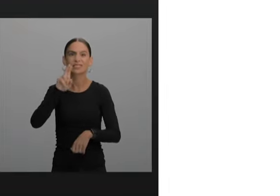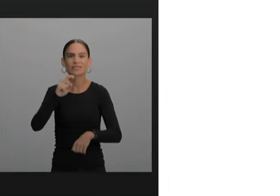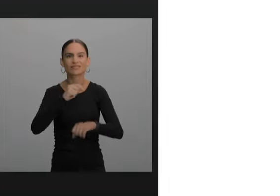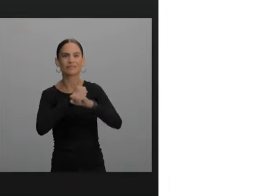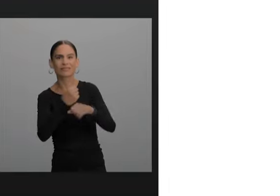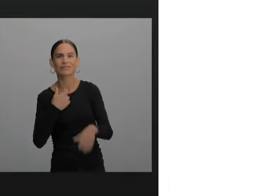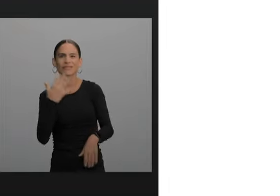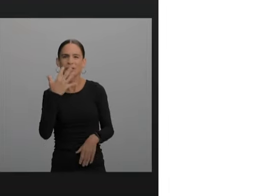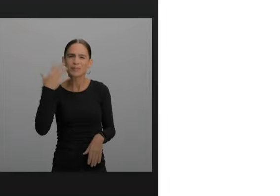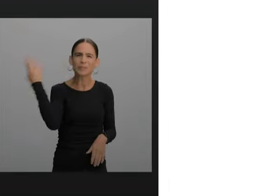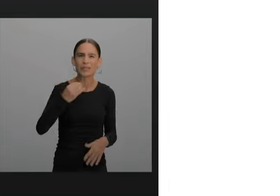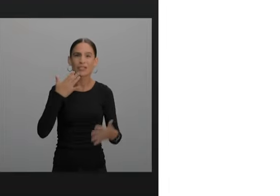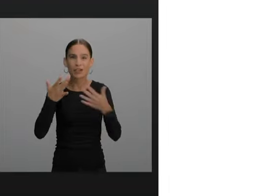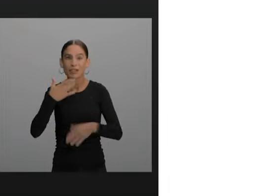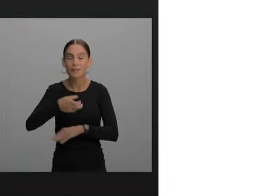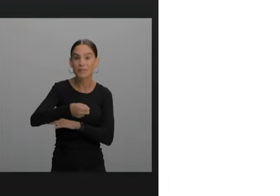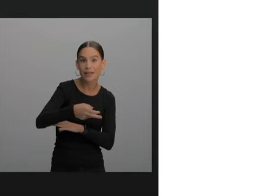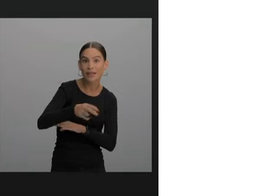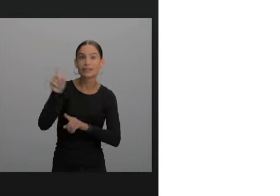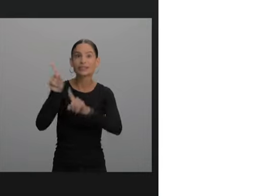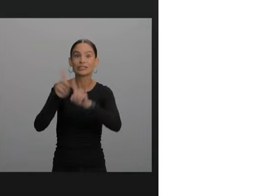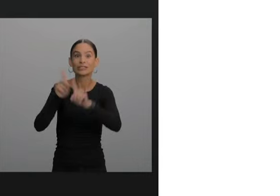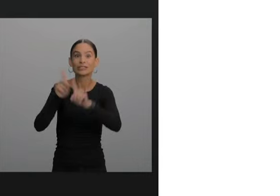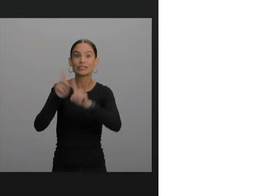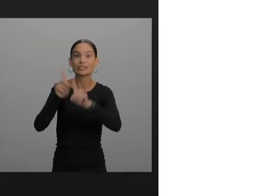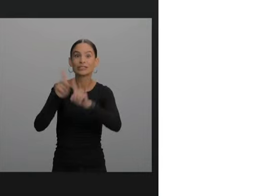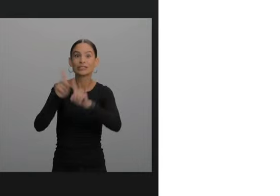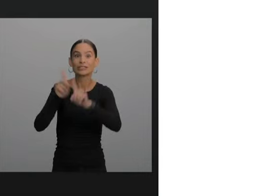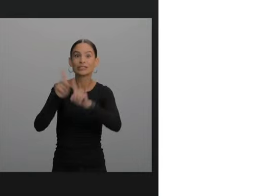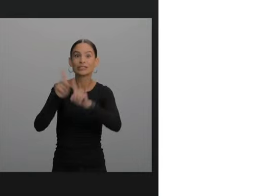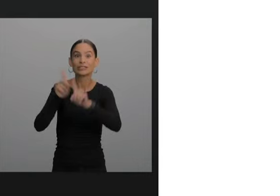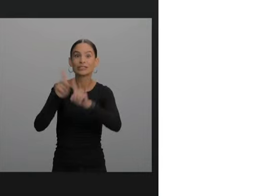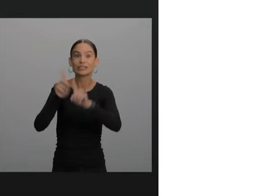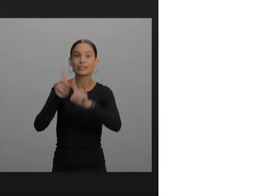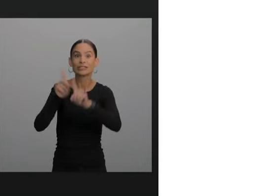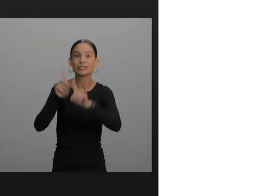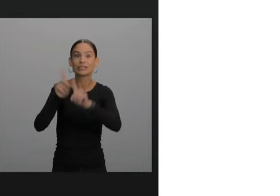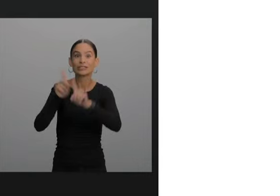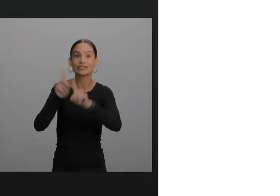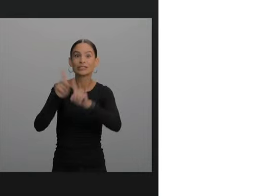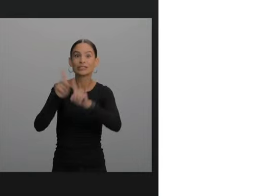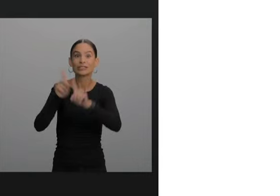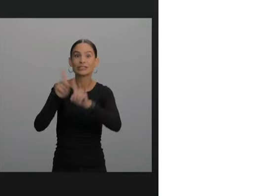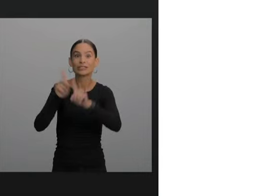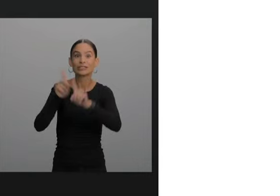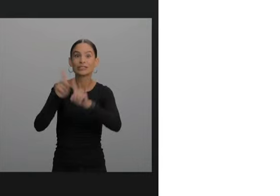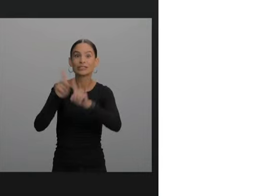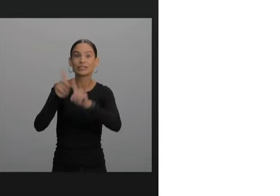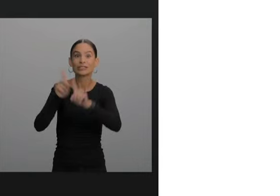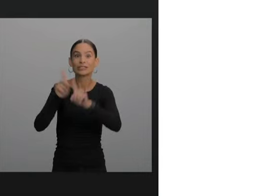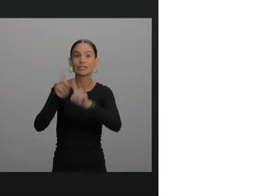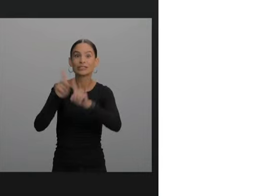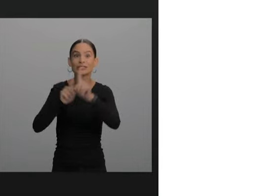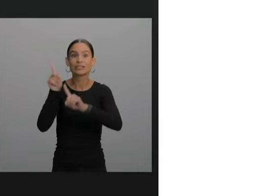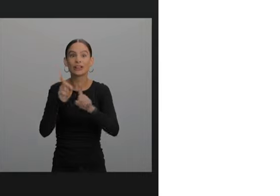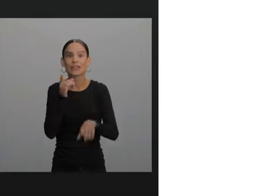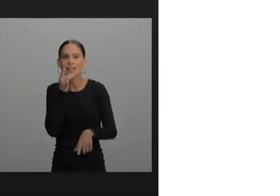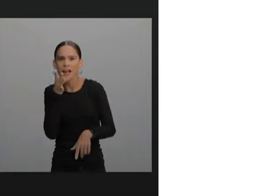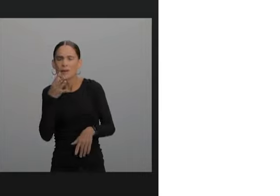colors. Midnight, starlight, a great new shade. Okay, can we just ask ourselves, like, why exactly we don't have just a normal